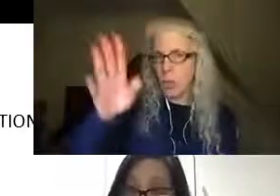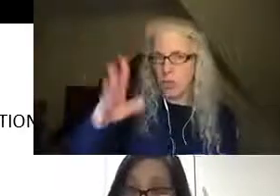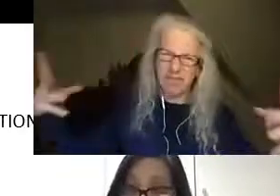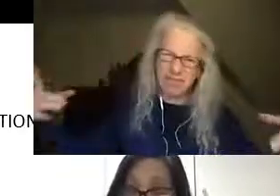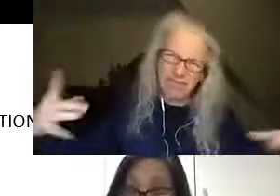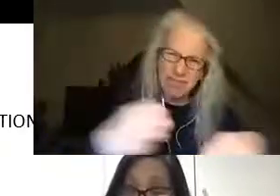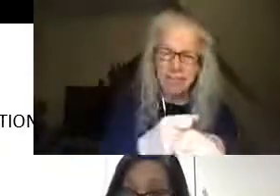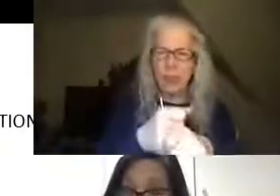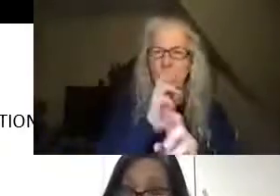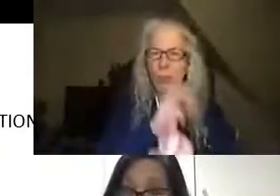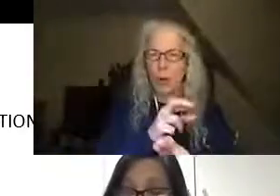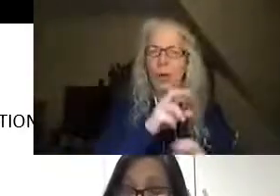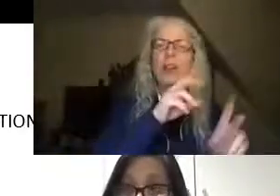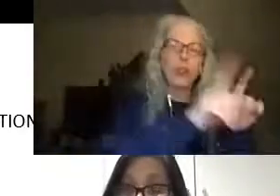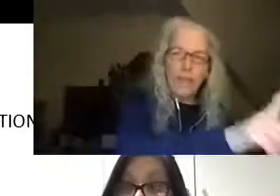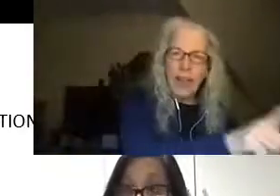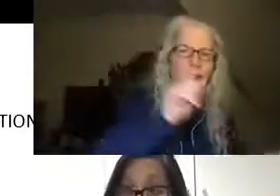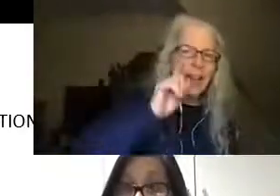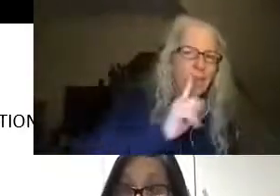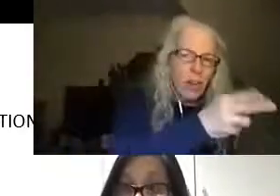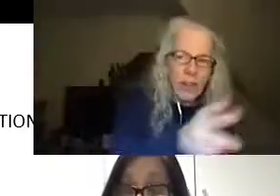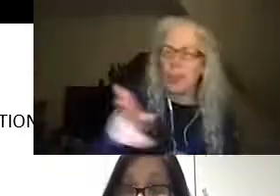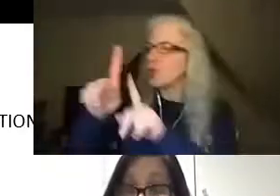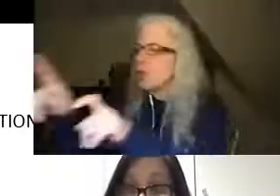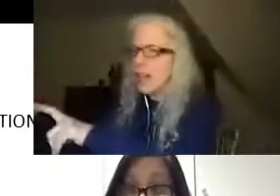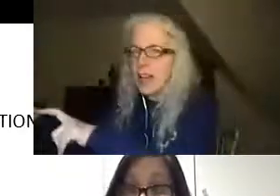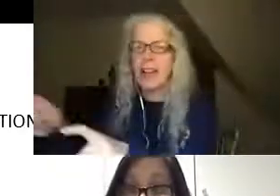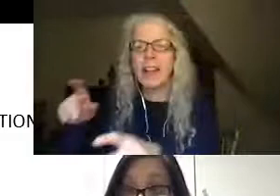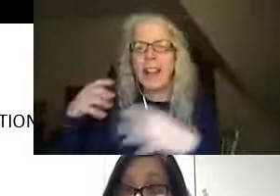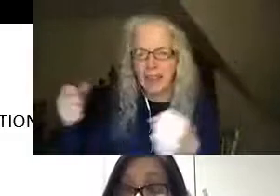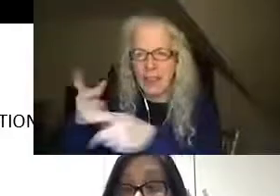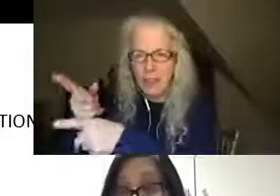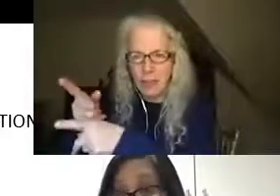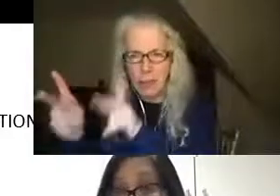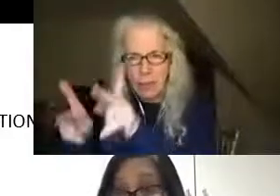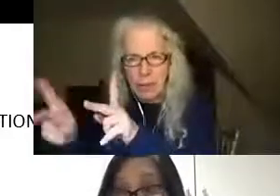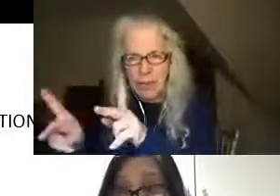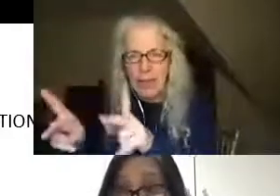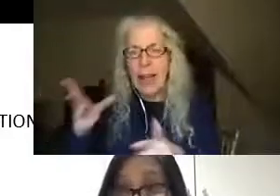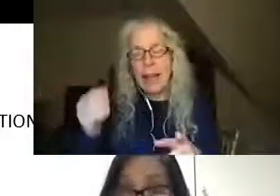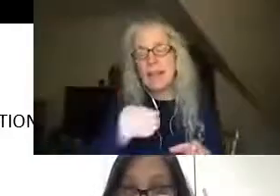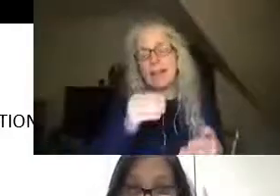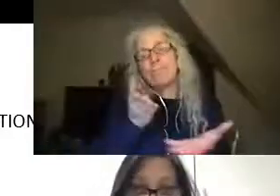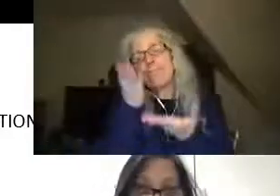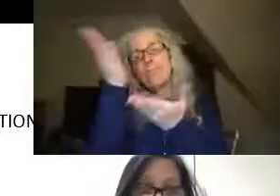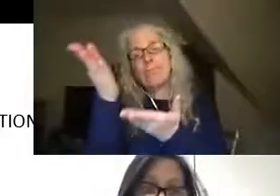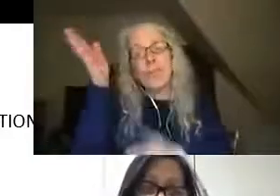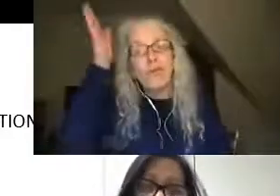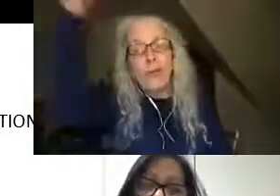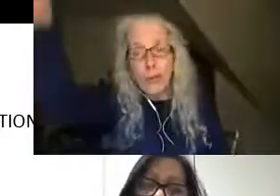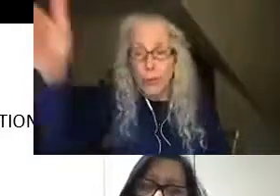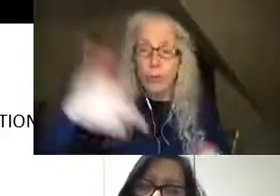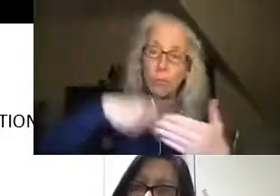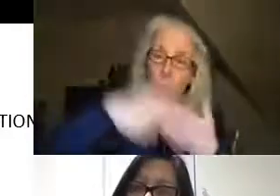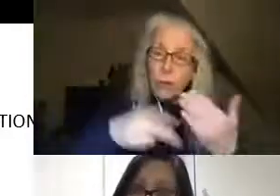includes the results of those surveys, as well as recommendations for future health policy programs and services.